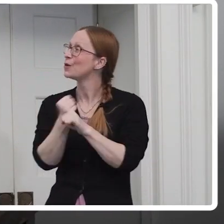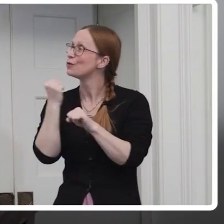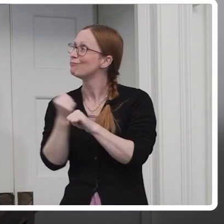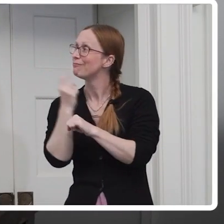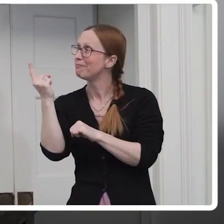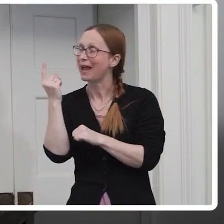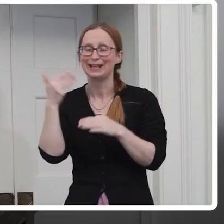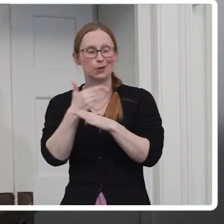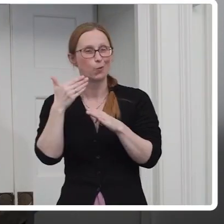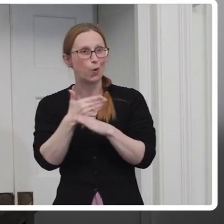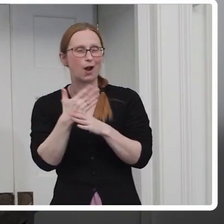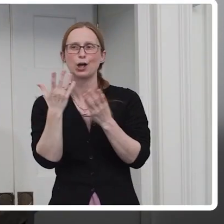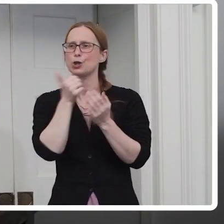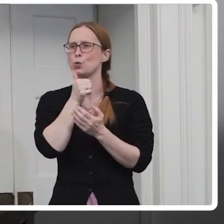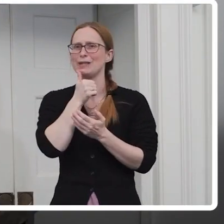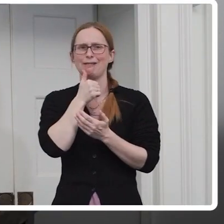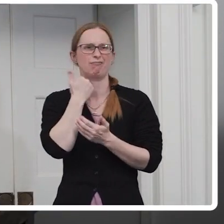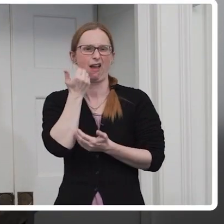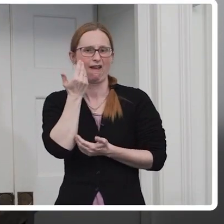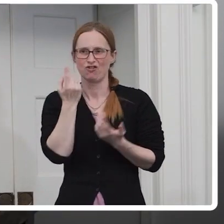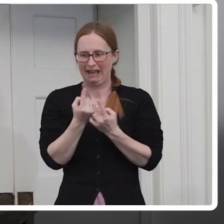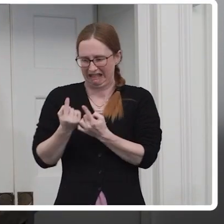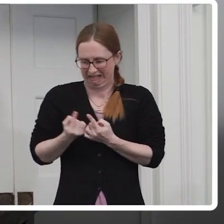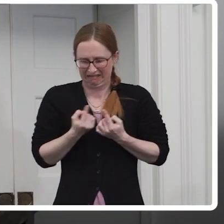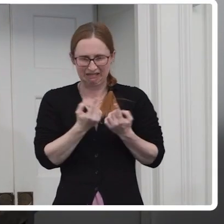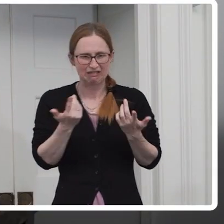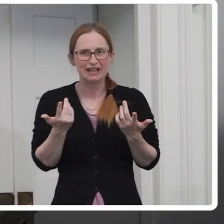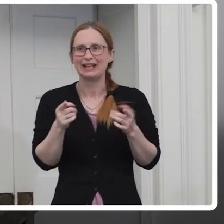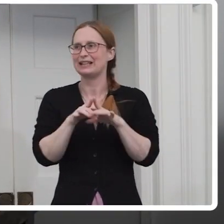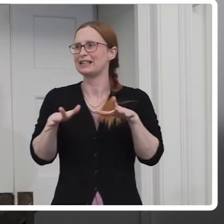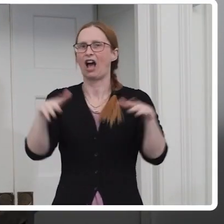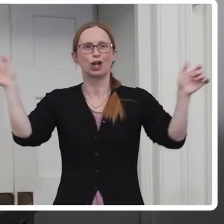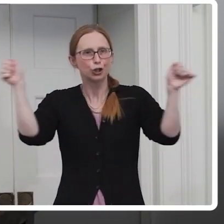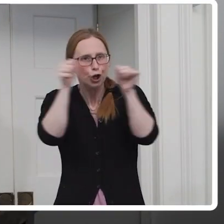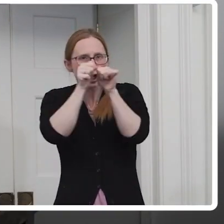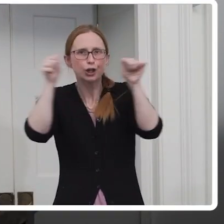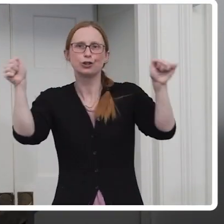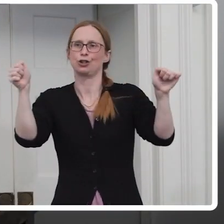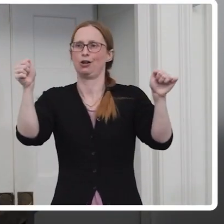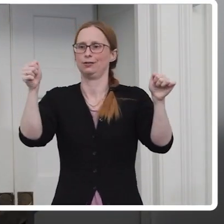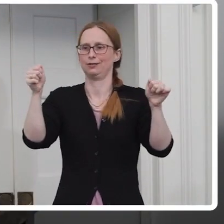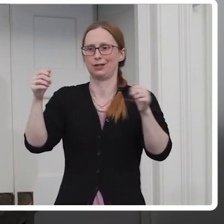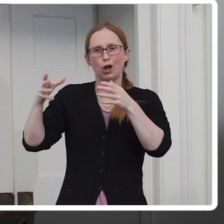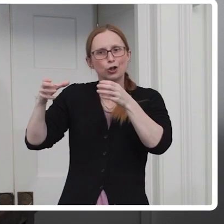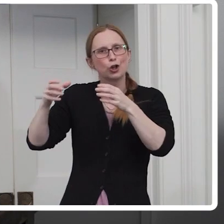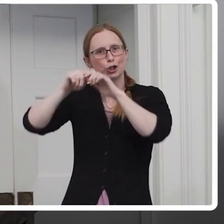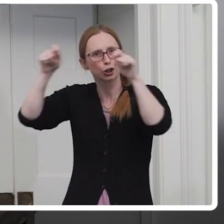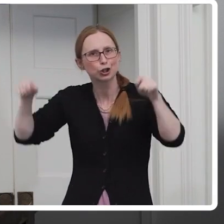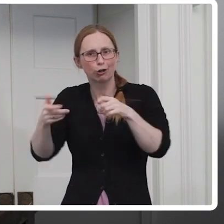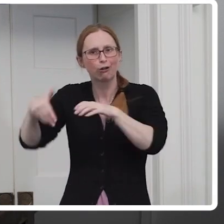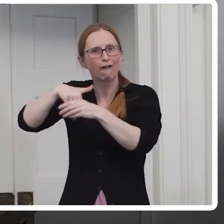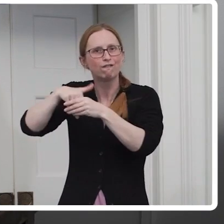And she made these textile artworks with everyday items that she had to hand, so things like curtains and cushion